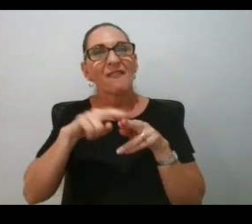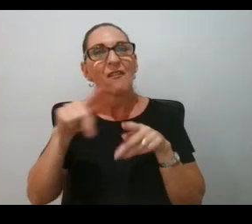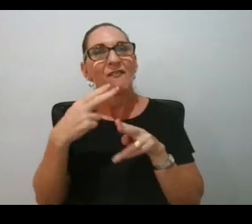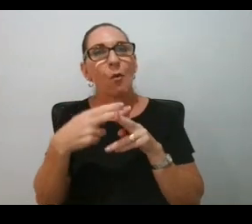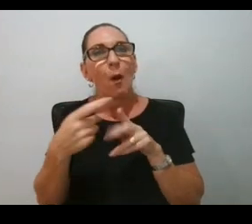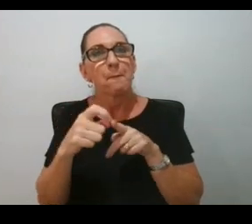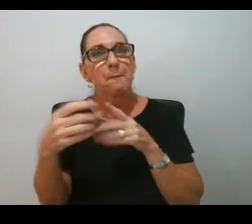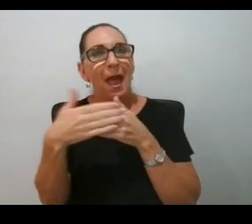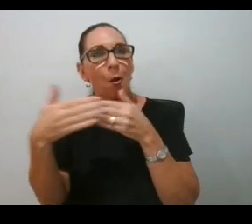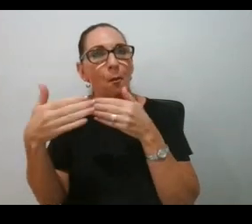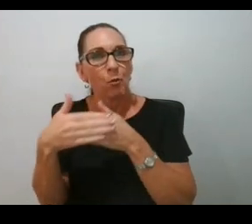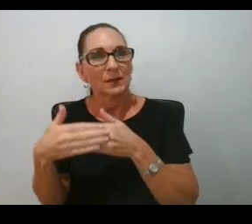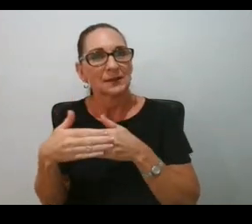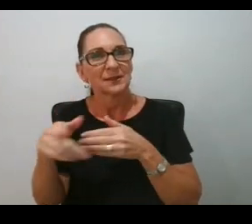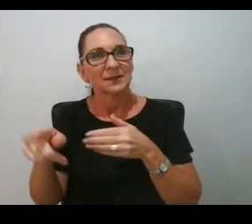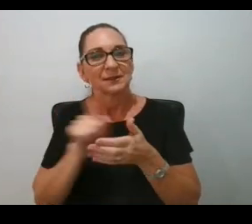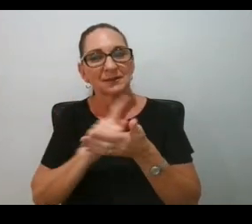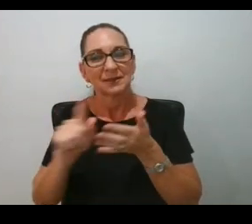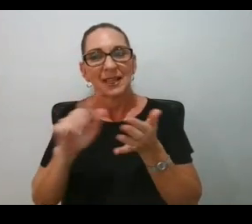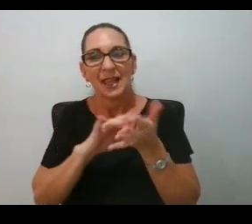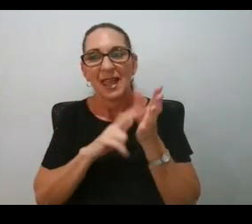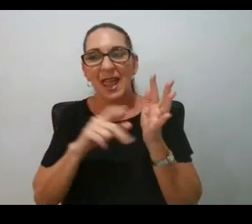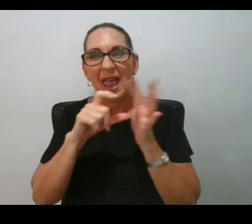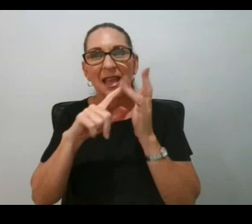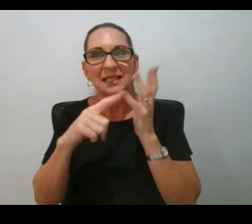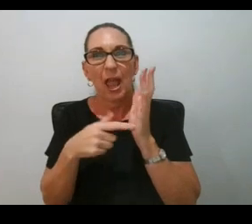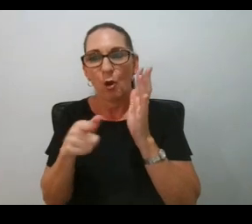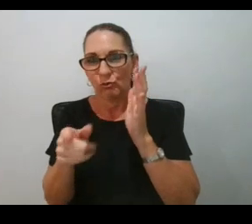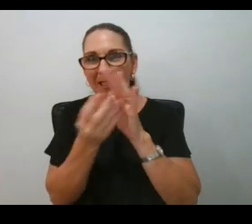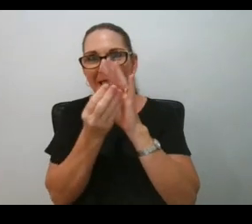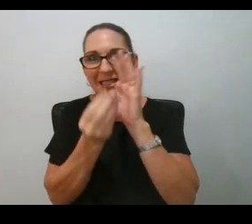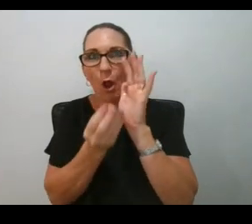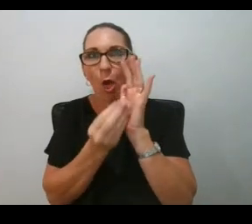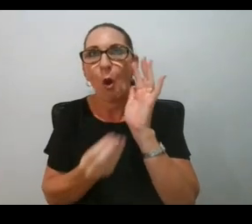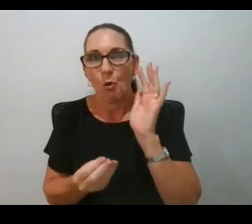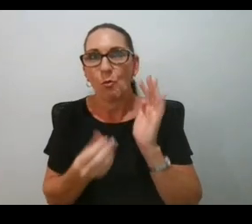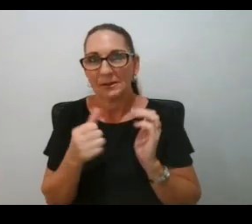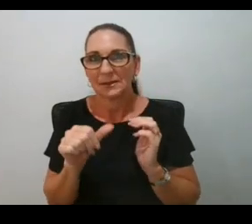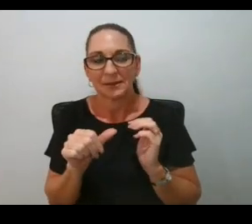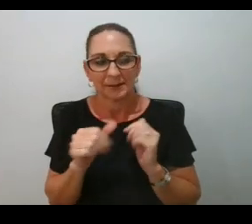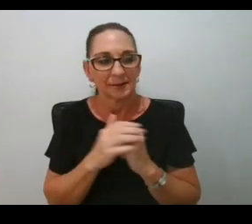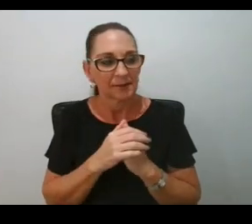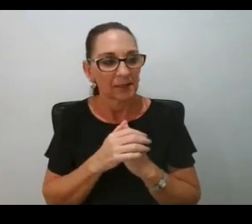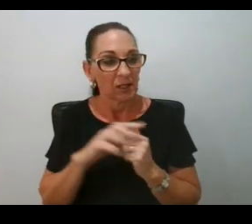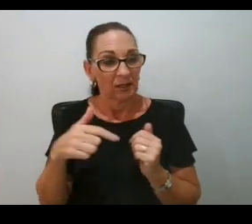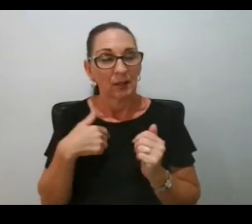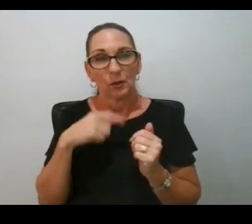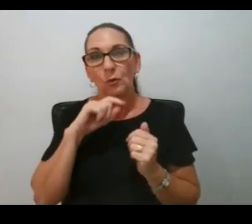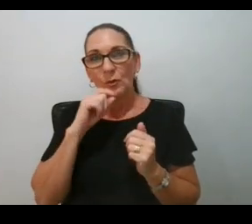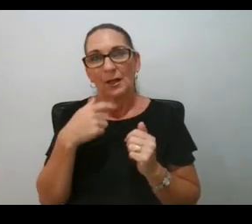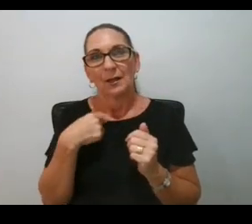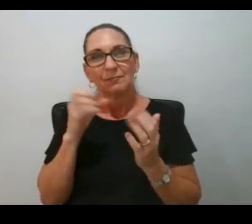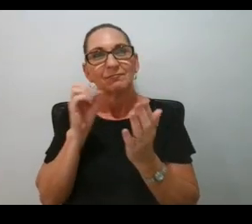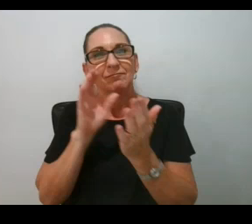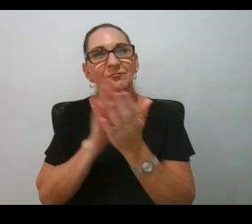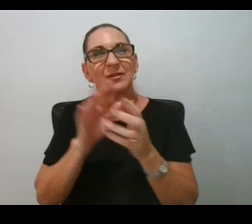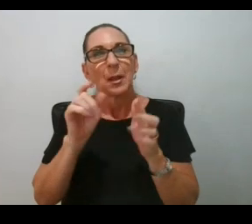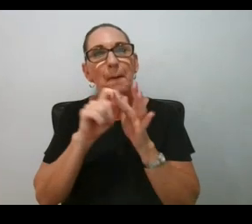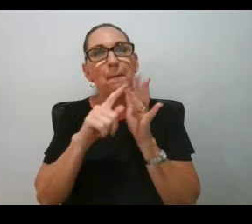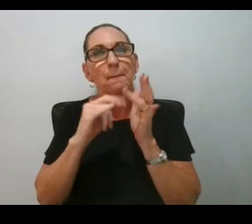be on the handout section on the bottom and just download that. But we will also send that out in our post-webinar email next week.